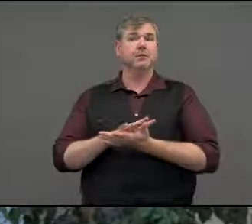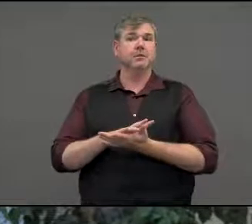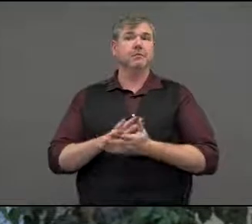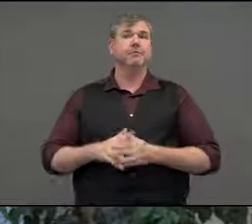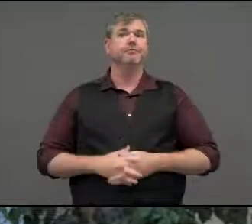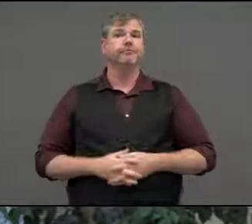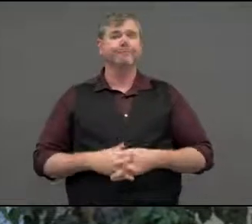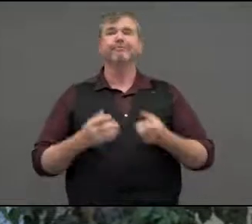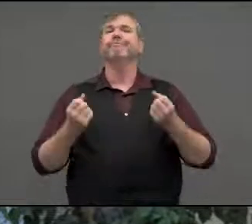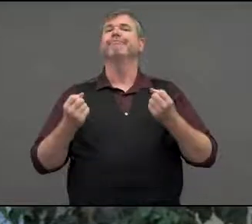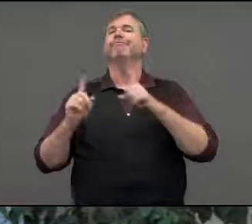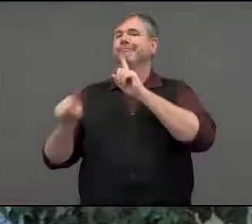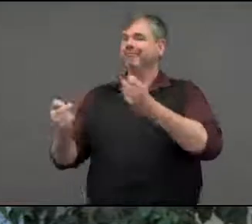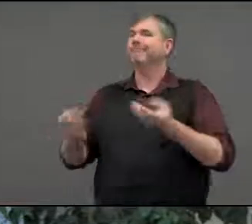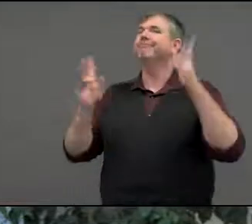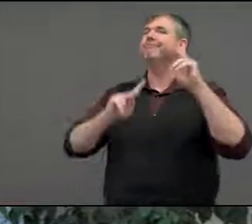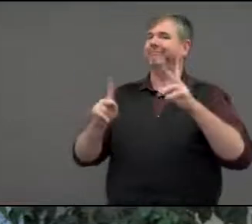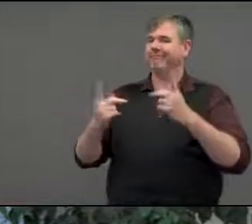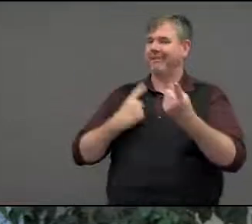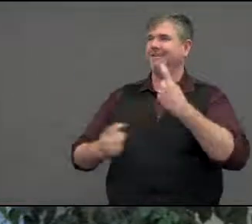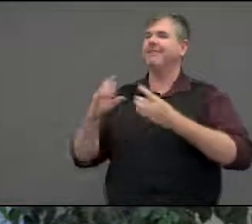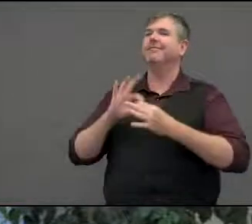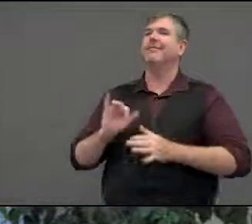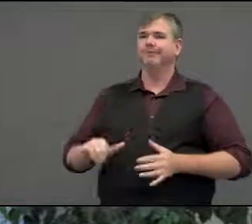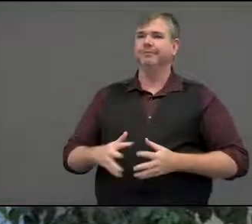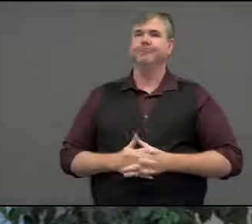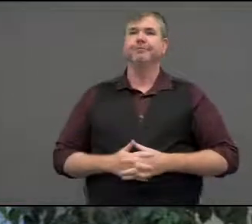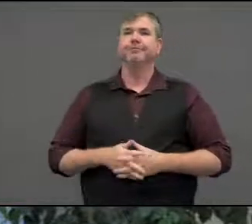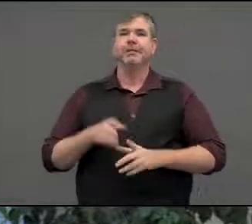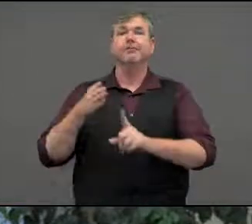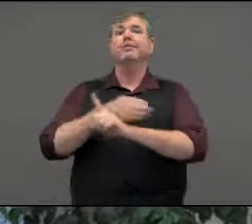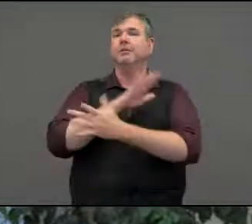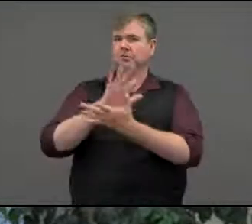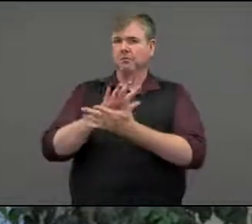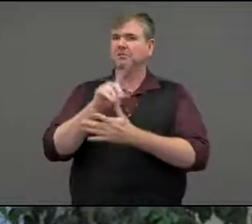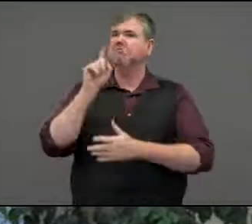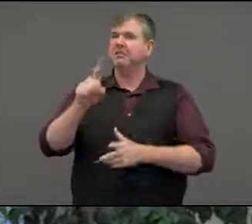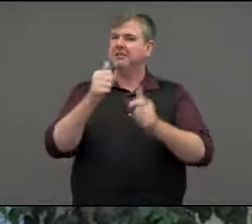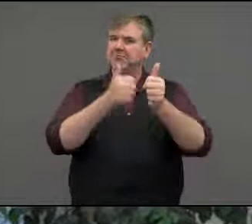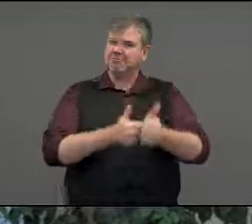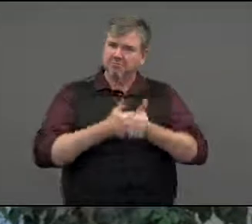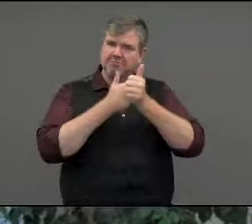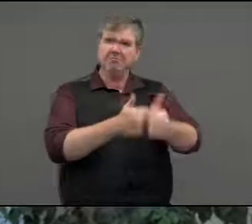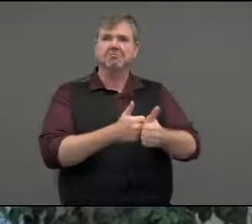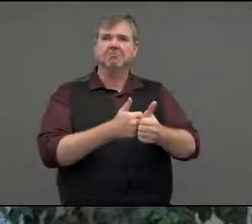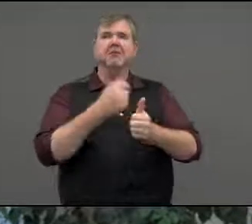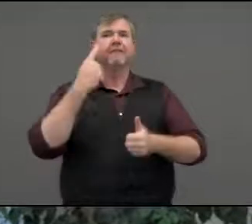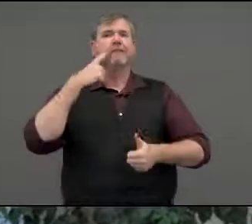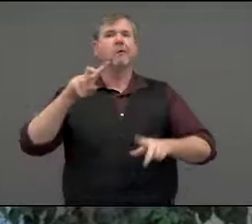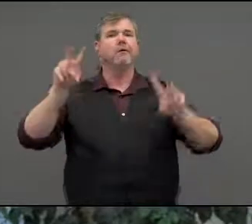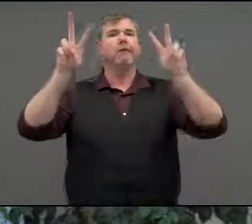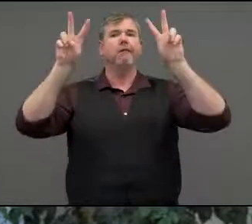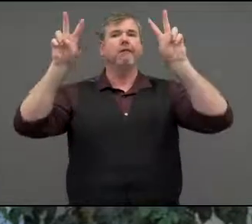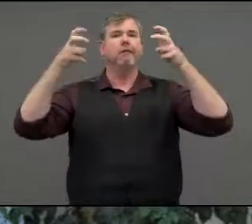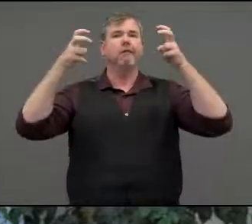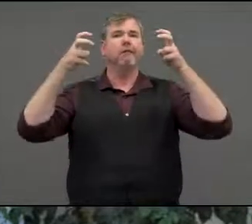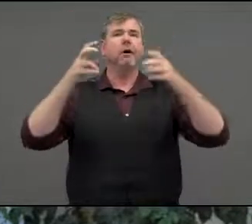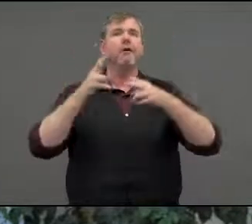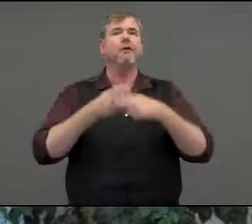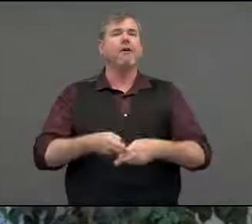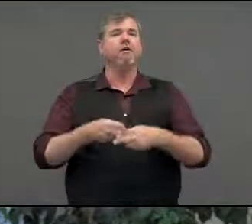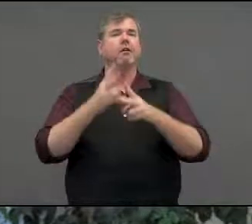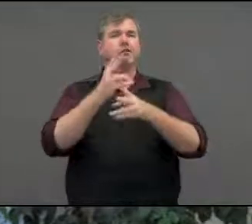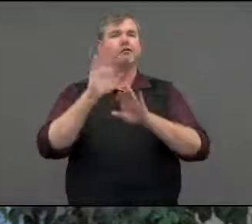time, preschools should be following our guidance for childcare, and then anything from K to 12 should be following the